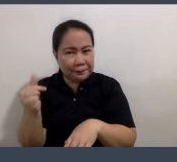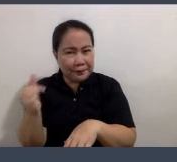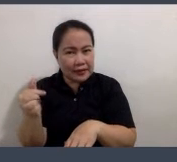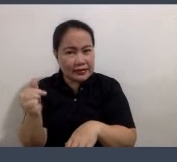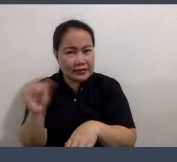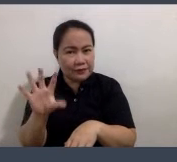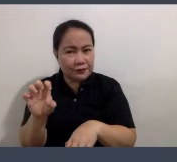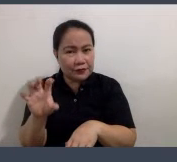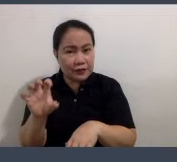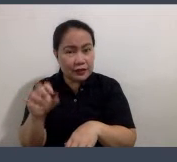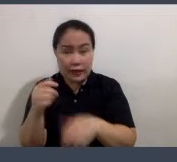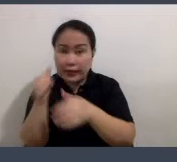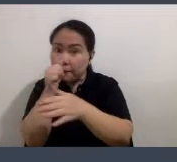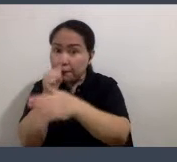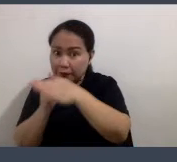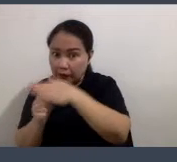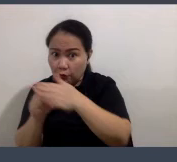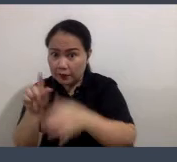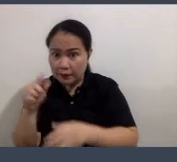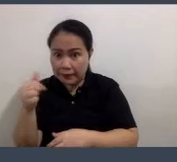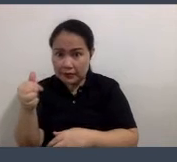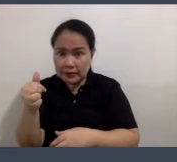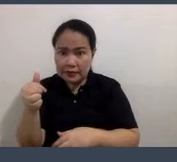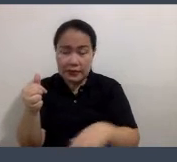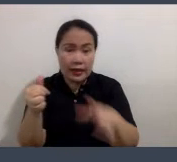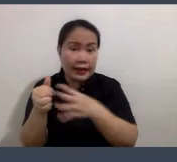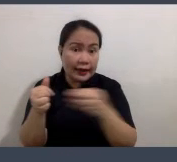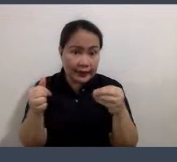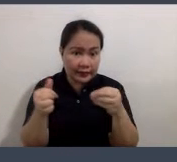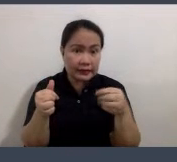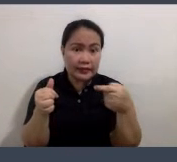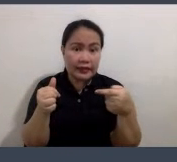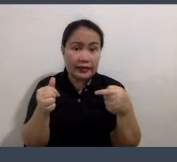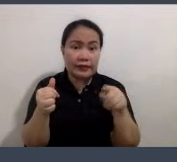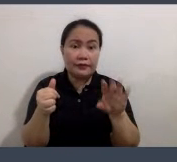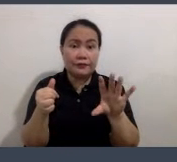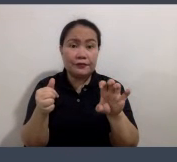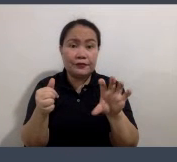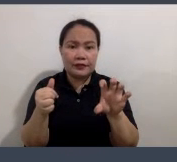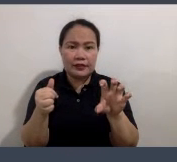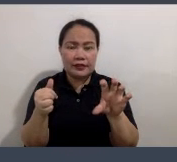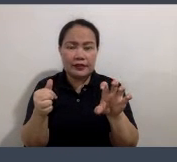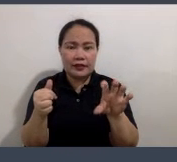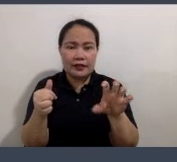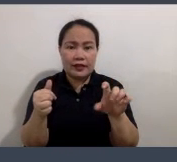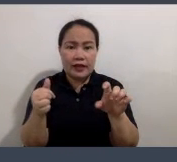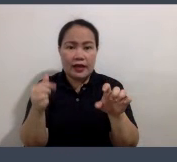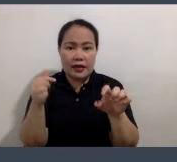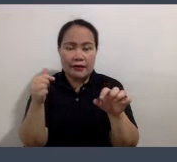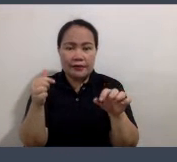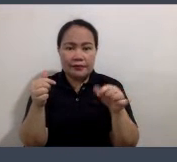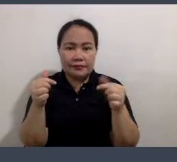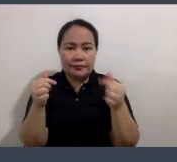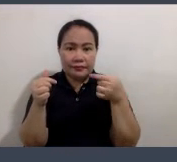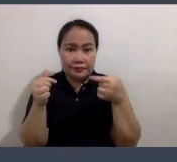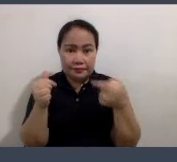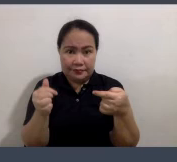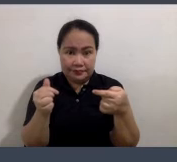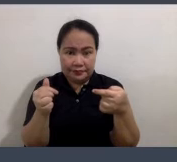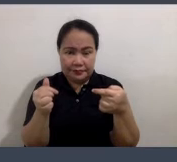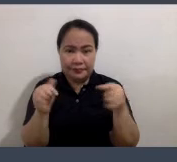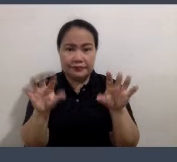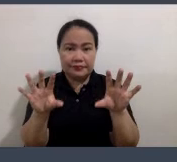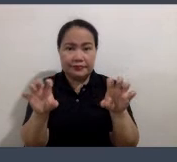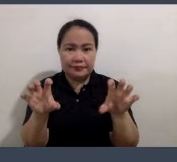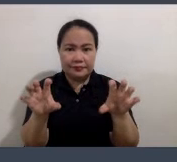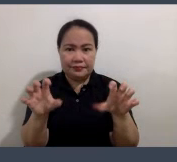negative 15. Kasi alin man dyan ang isubstitute mo, the answer will still be positive 15.